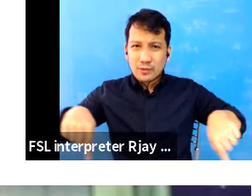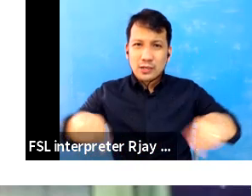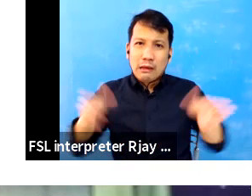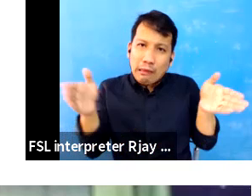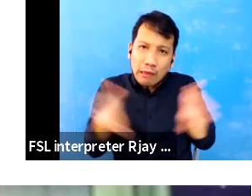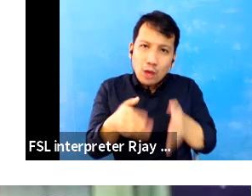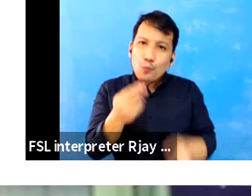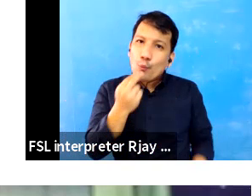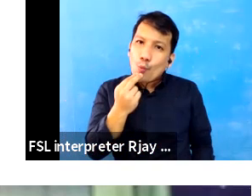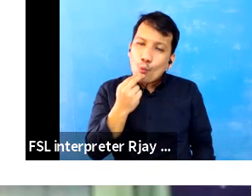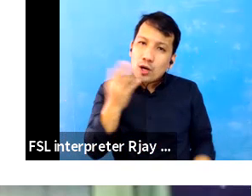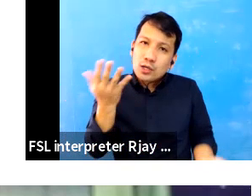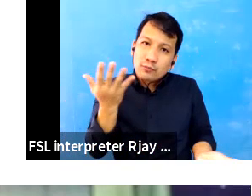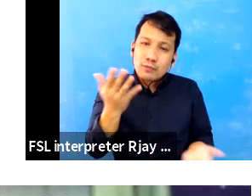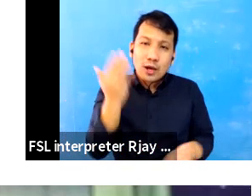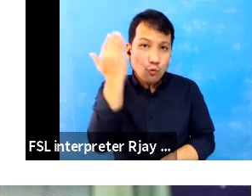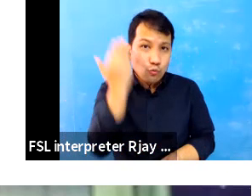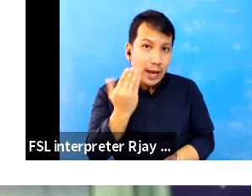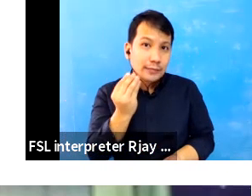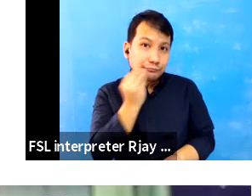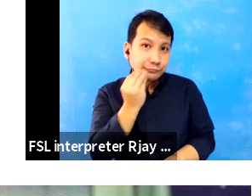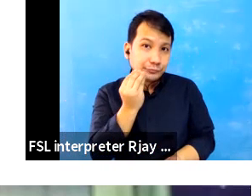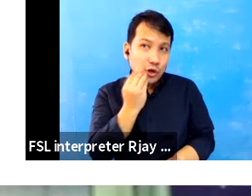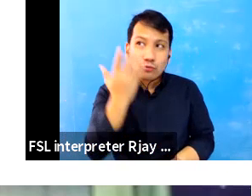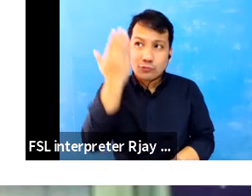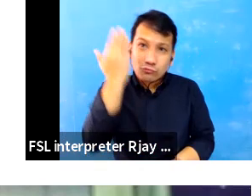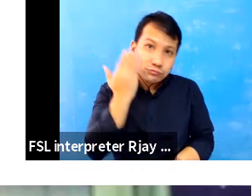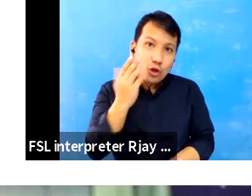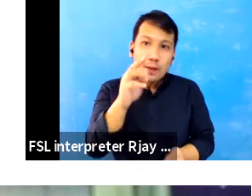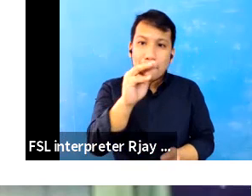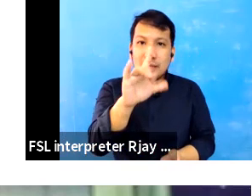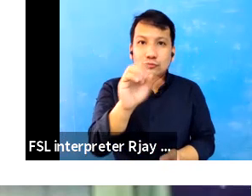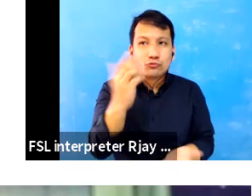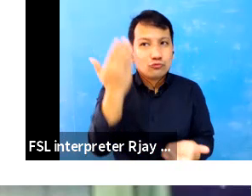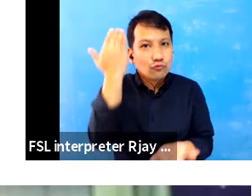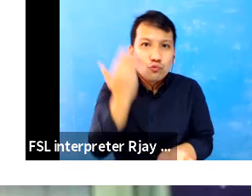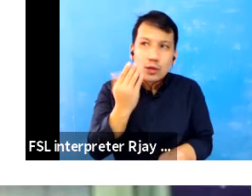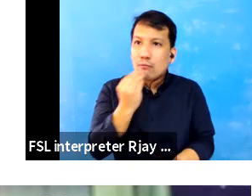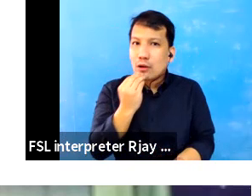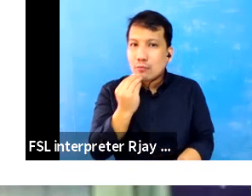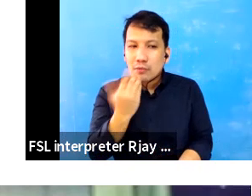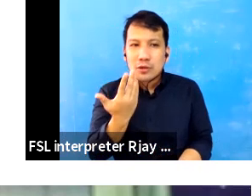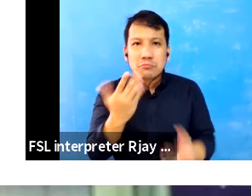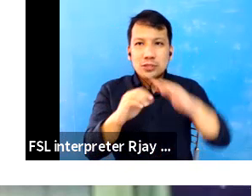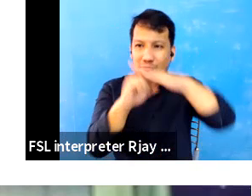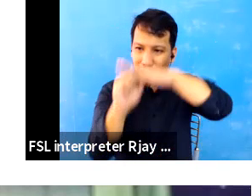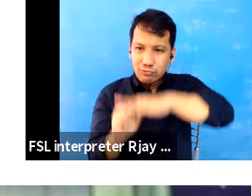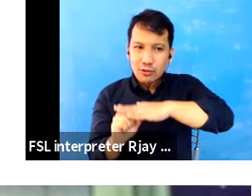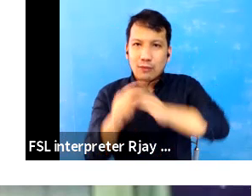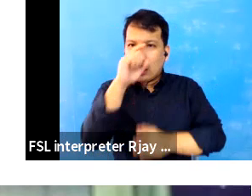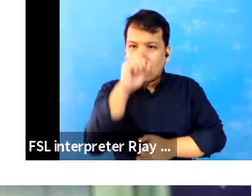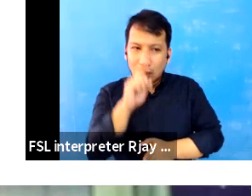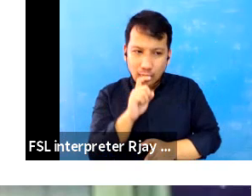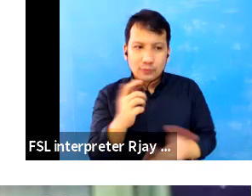the Philippines, particularly for children, and this even for the whole world. So we have stunting, meaning to say short for their height, for their age